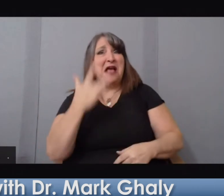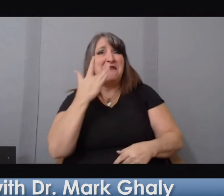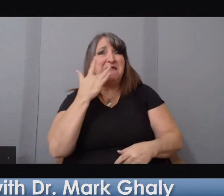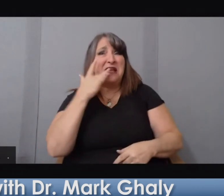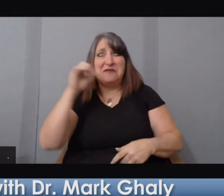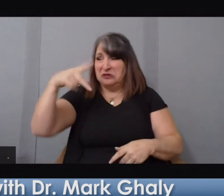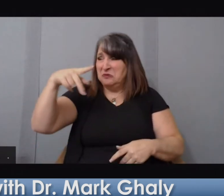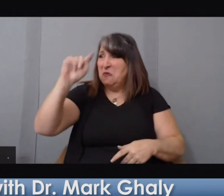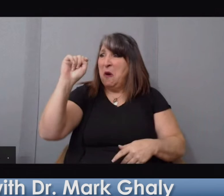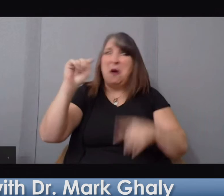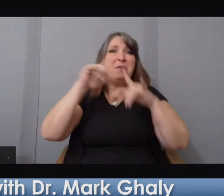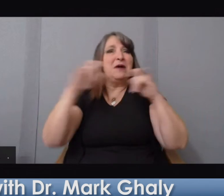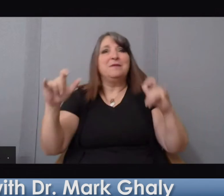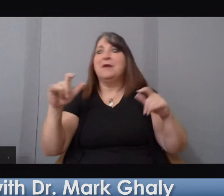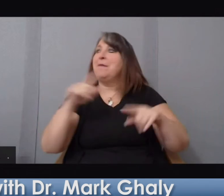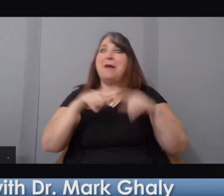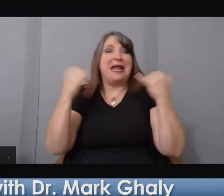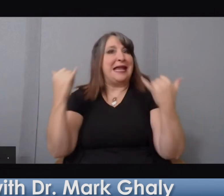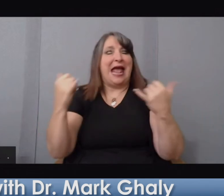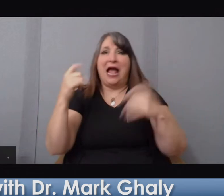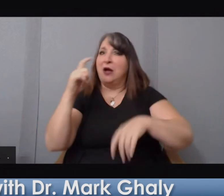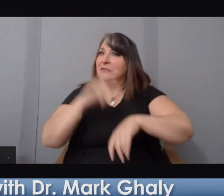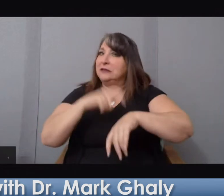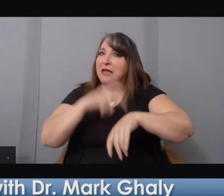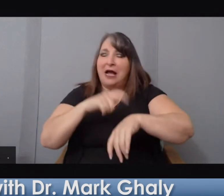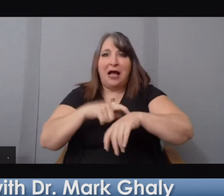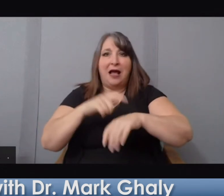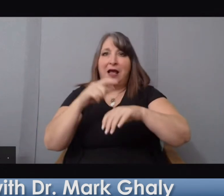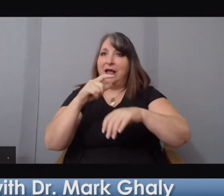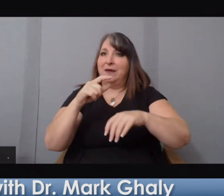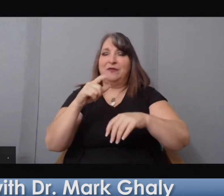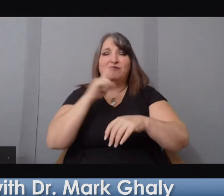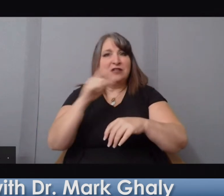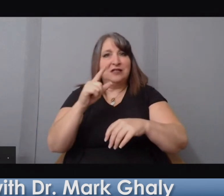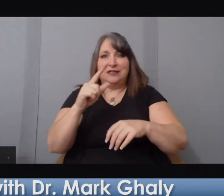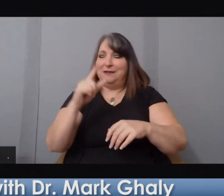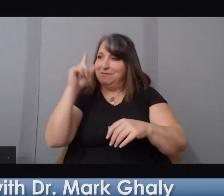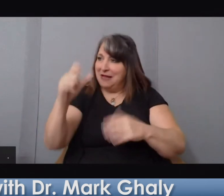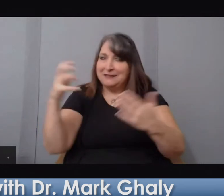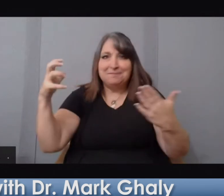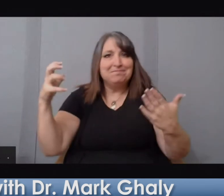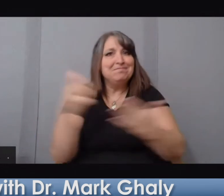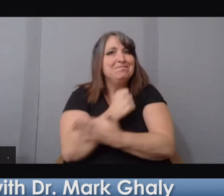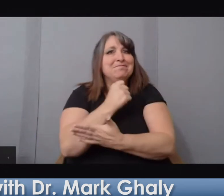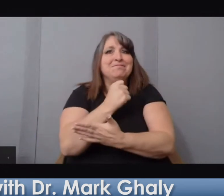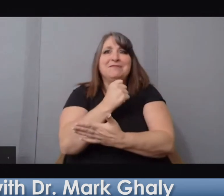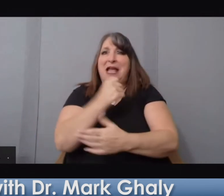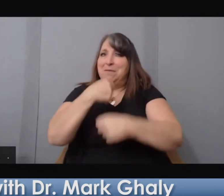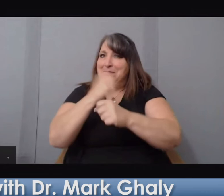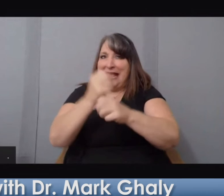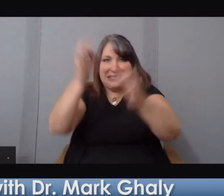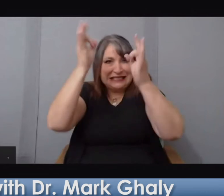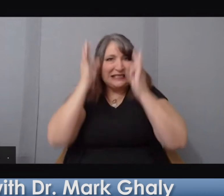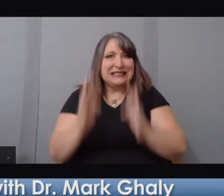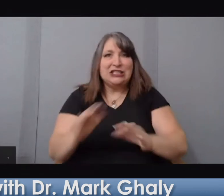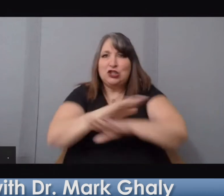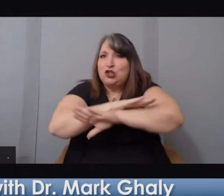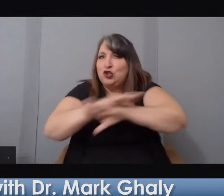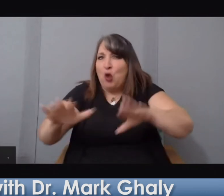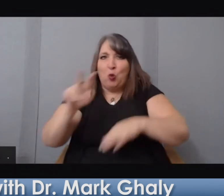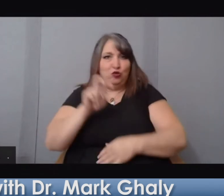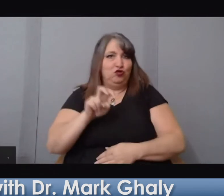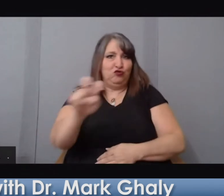time to put our guard down, and this is one of the important parts of keeping our guard up, avoiding making the decision not to travel.